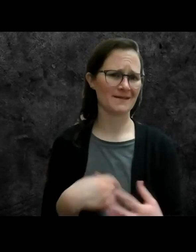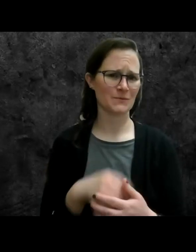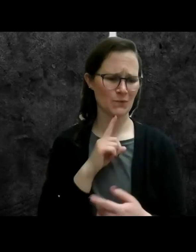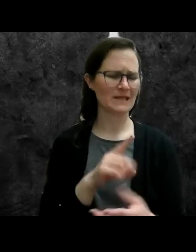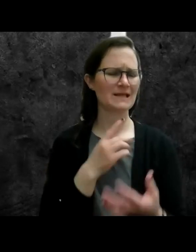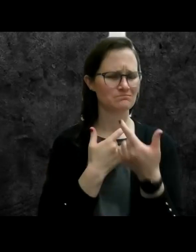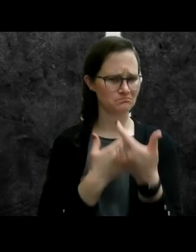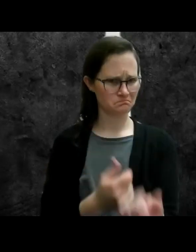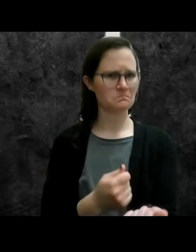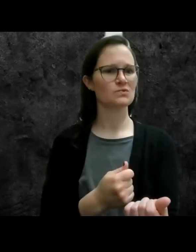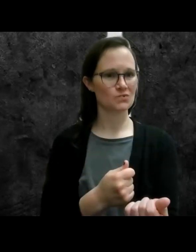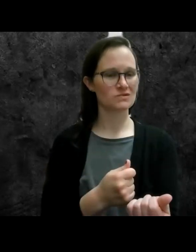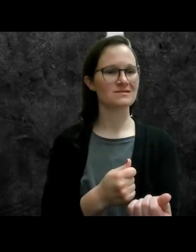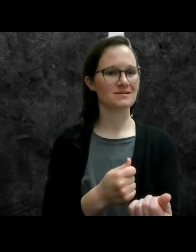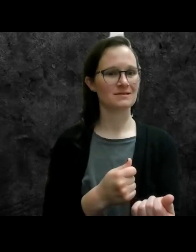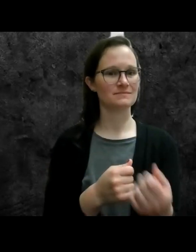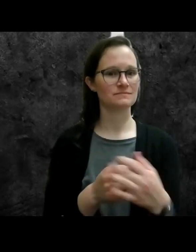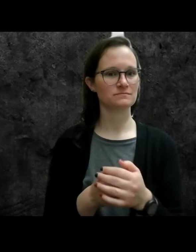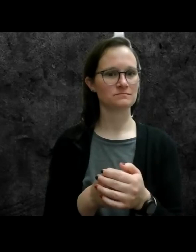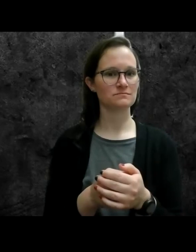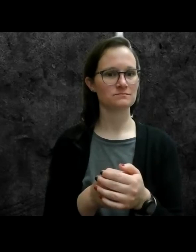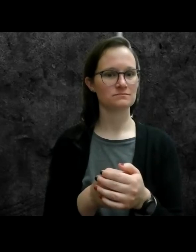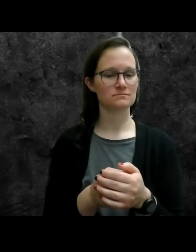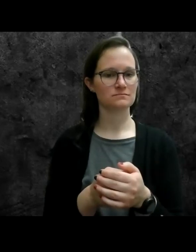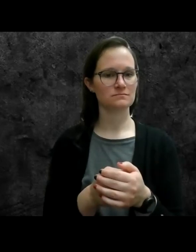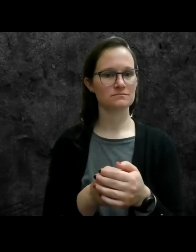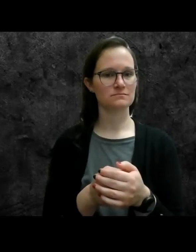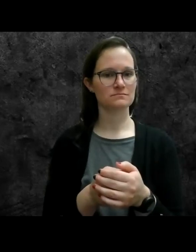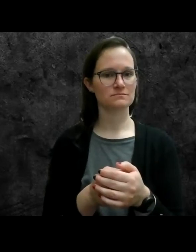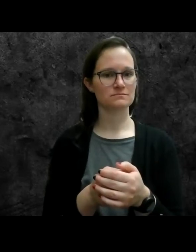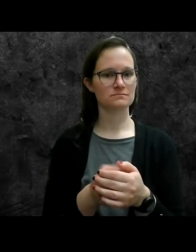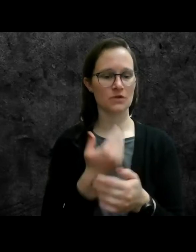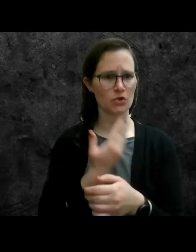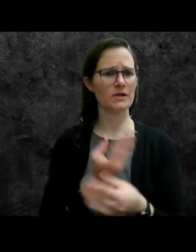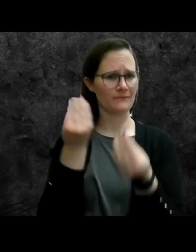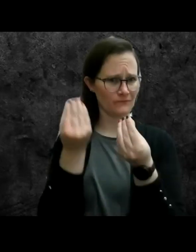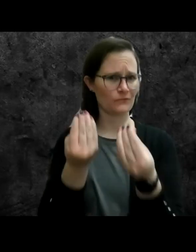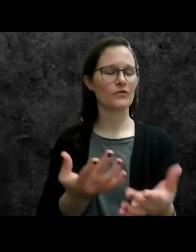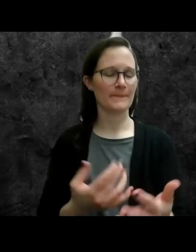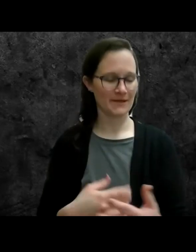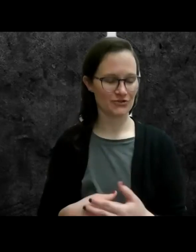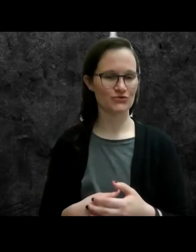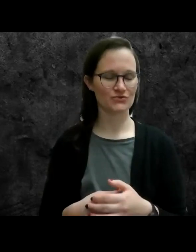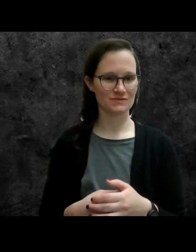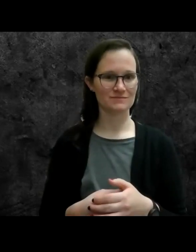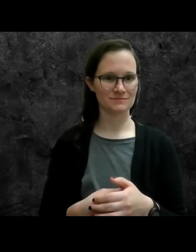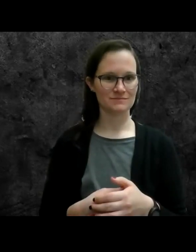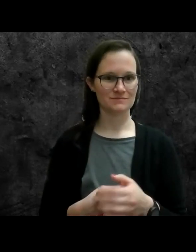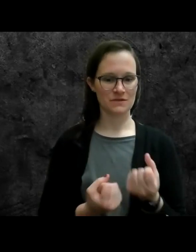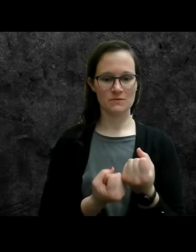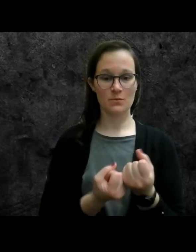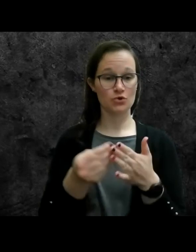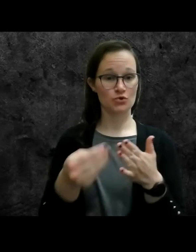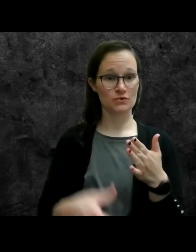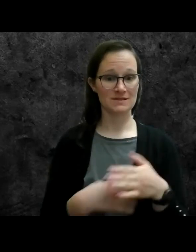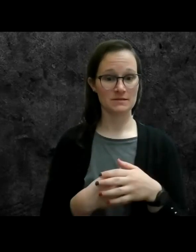interesting and need to follow up on presentations. Lots of good information here for us to be thinking about as we support our students